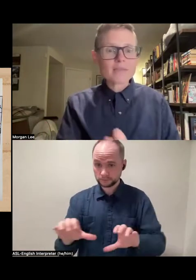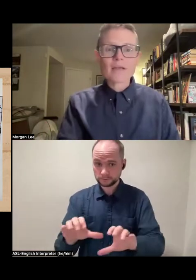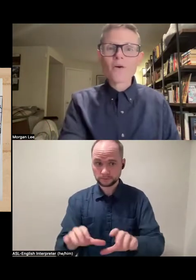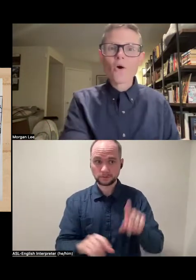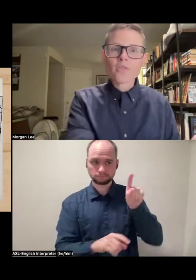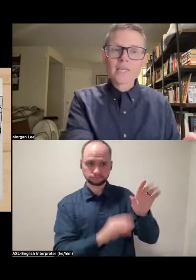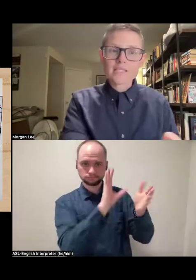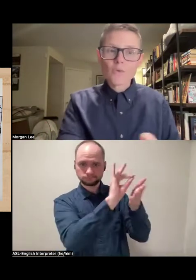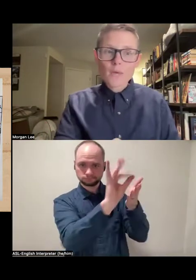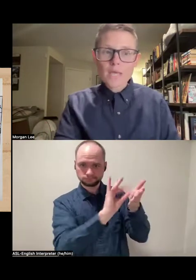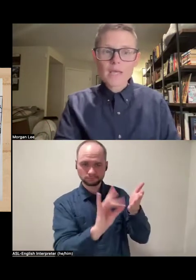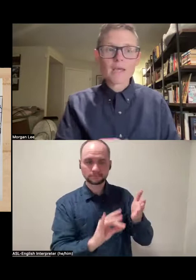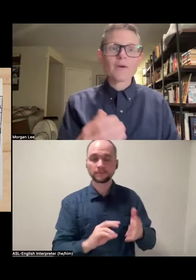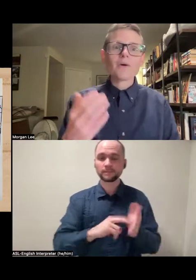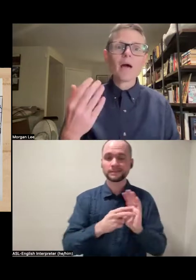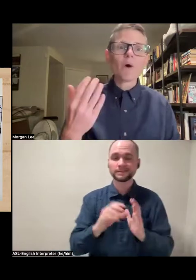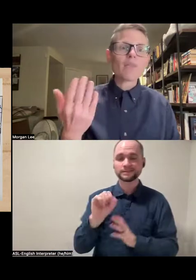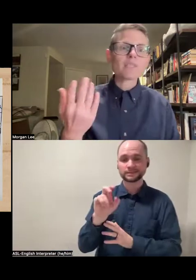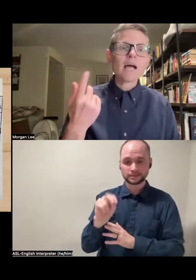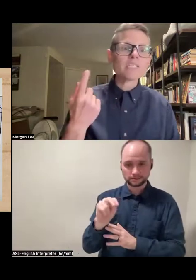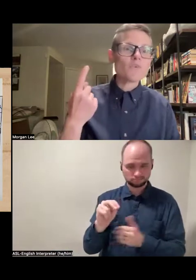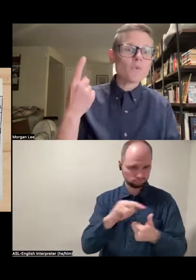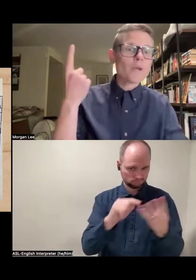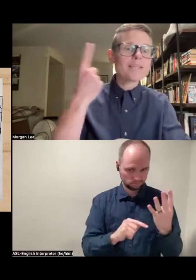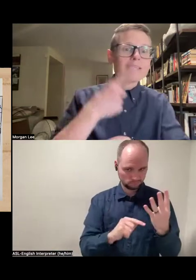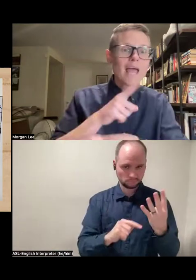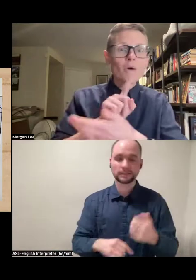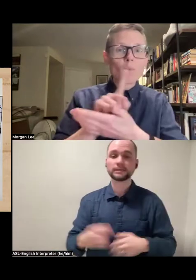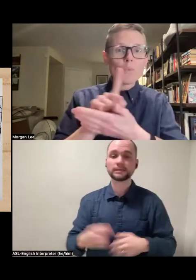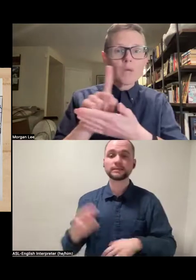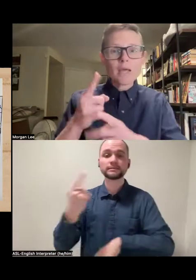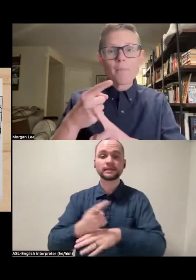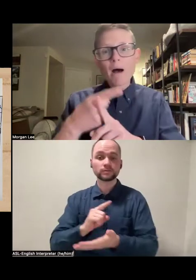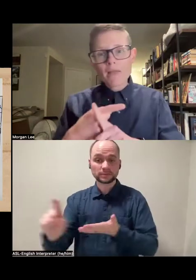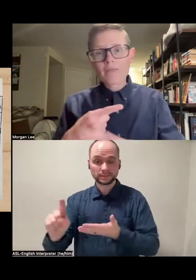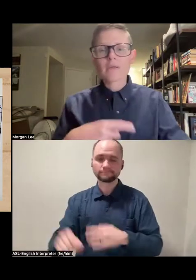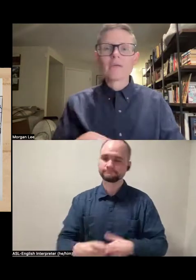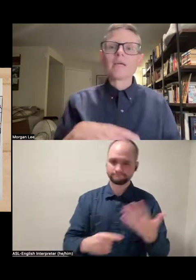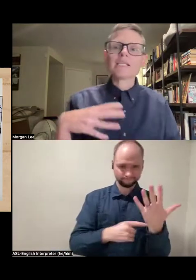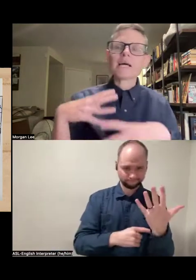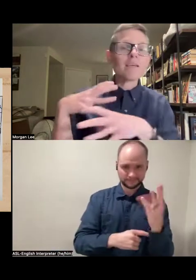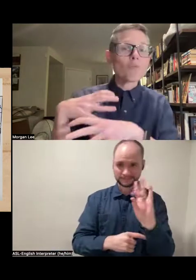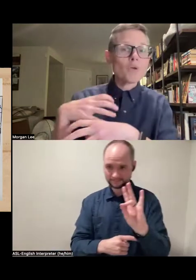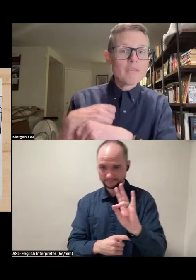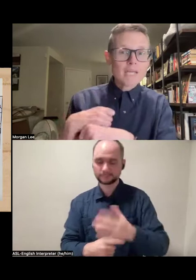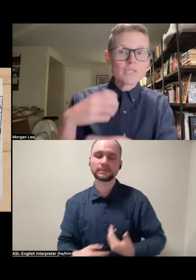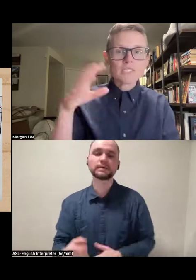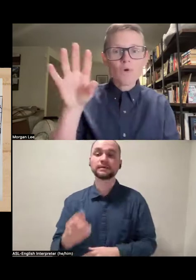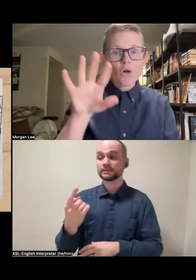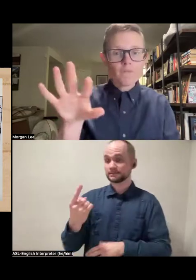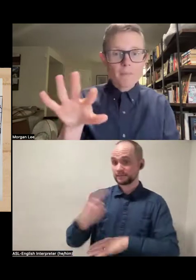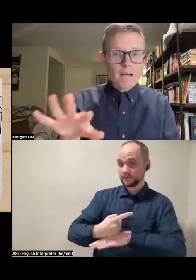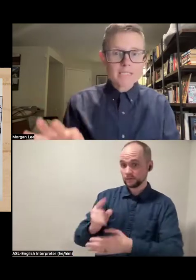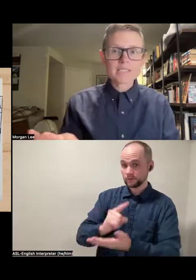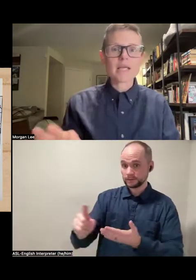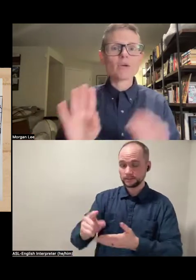seasons right there, all the days of the week, the signs for what a day, a week, a month. It's got the abbreviations for